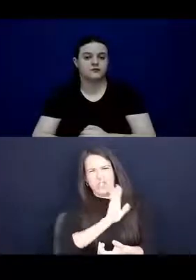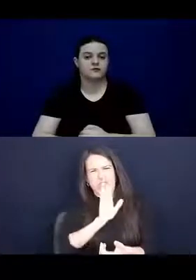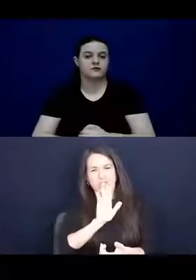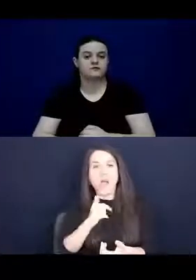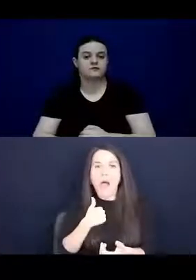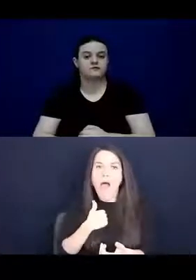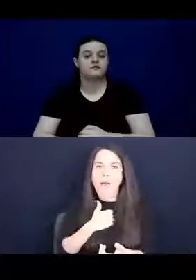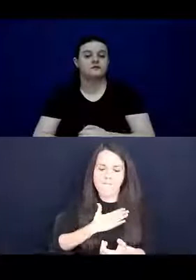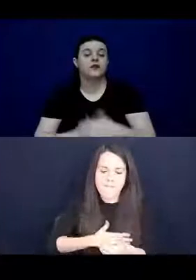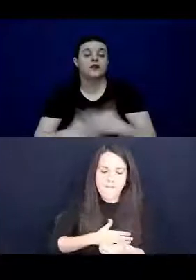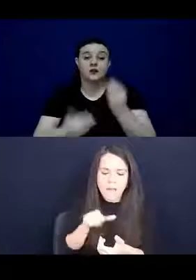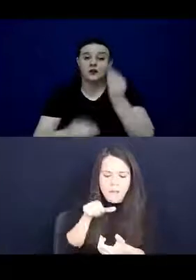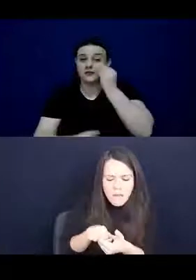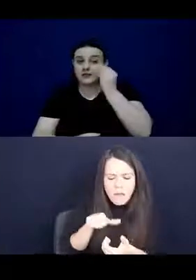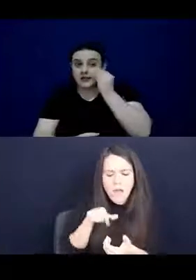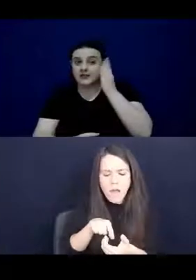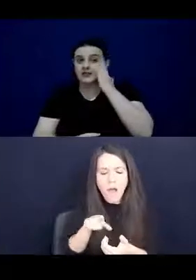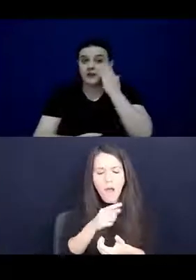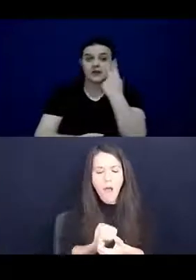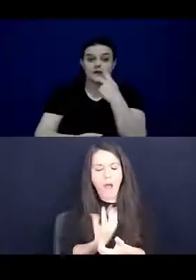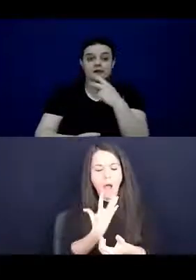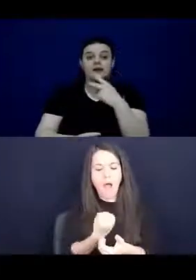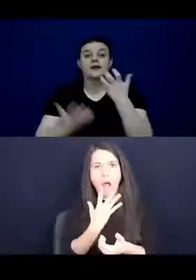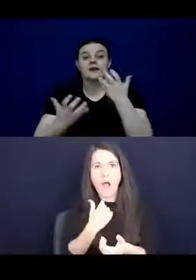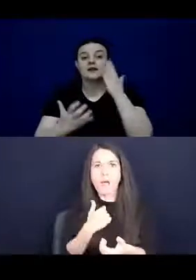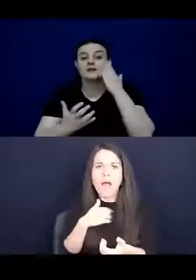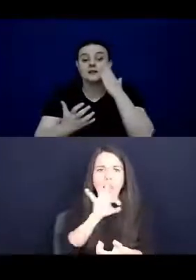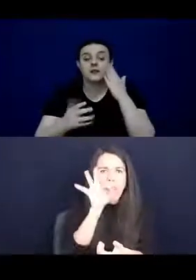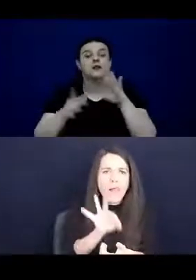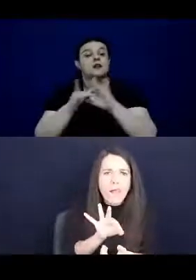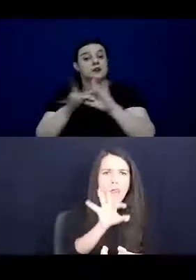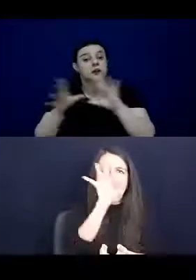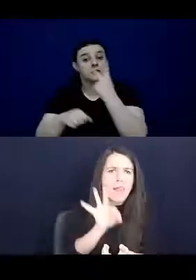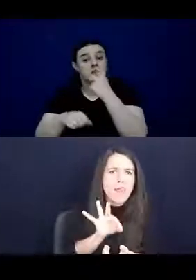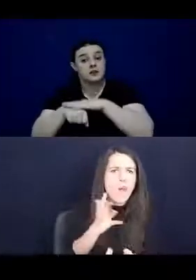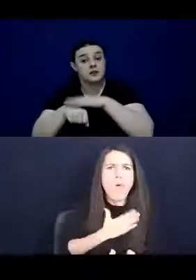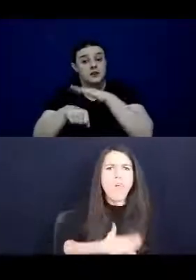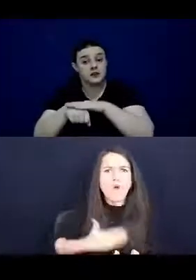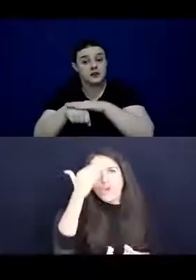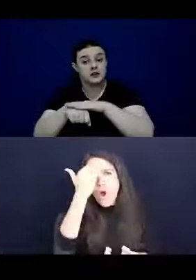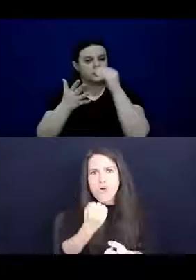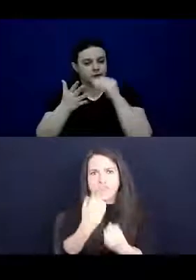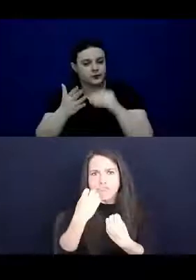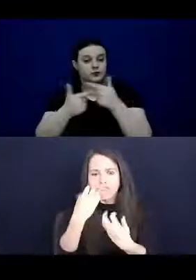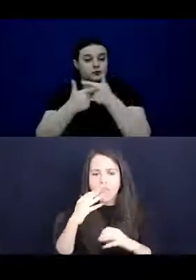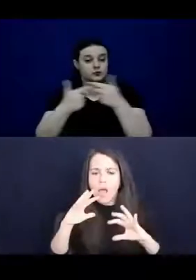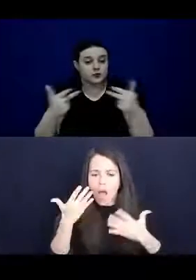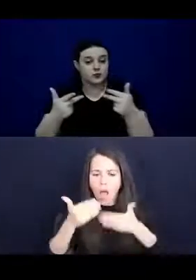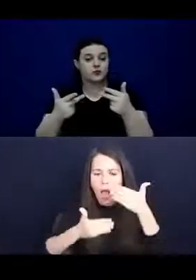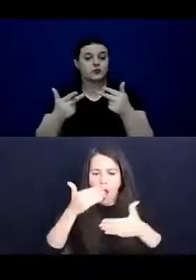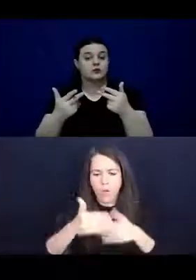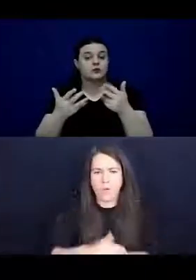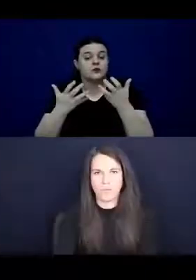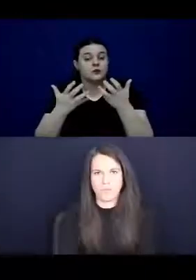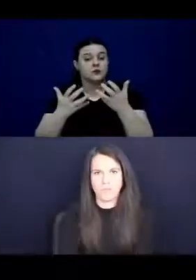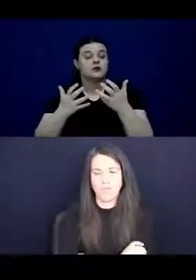to allow the user to send some queries. So we'll talk a bit more about that in the course of the presentation.